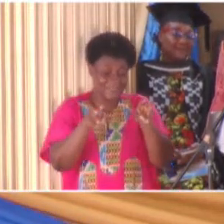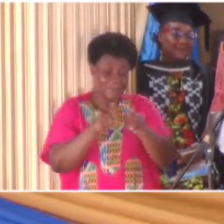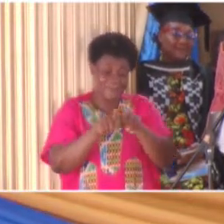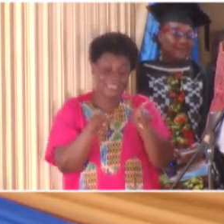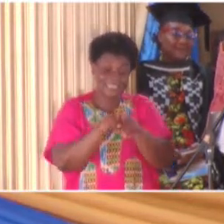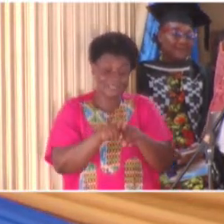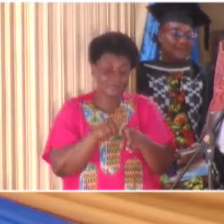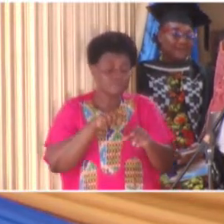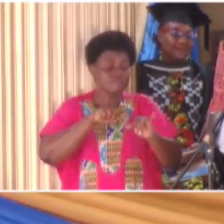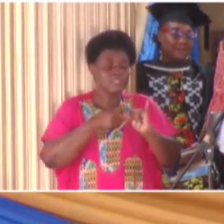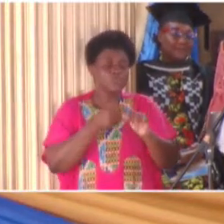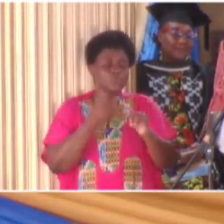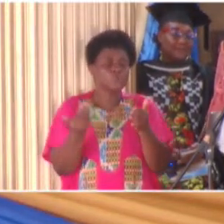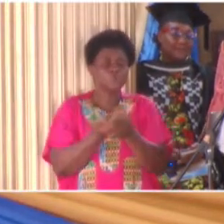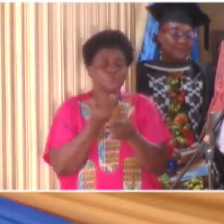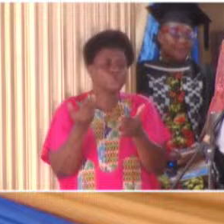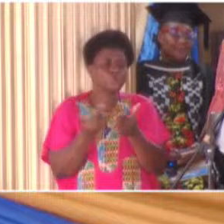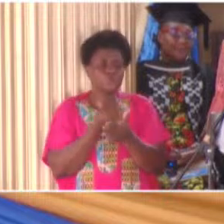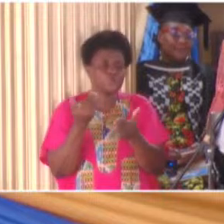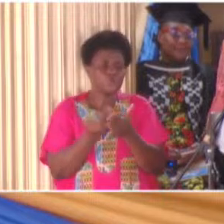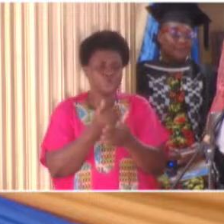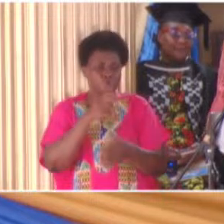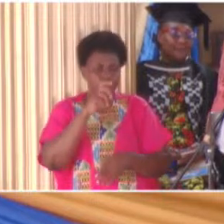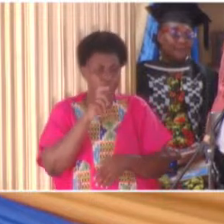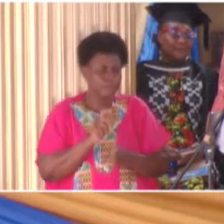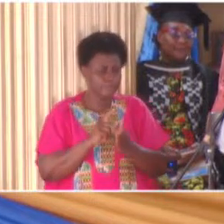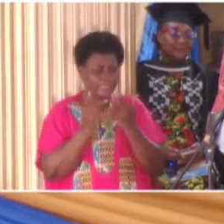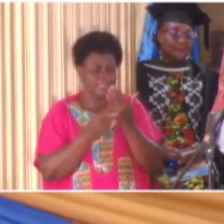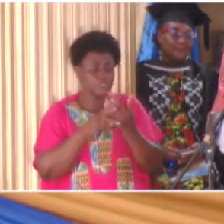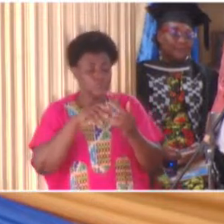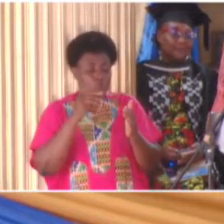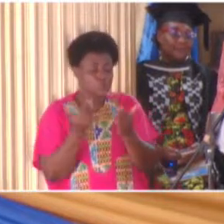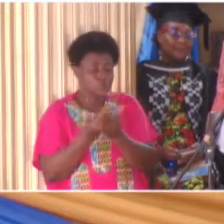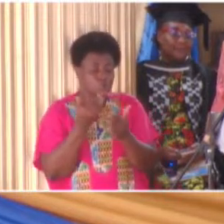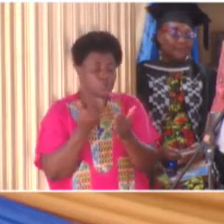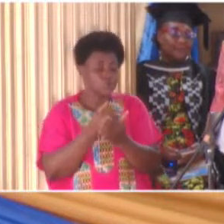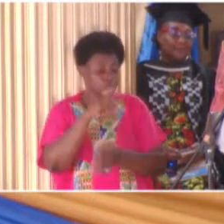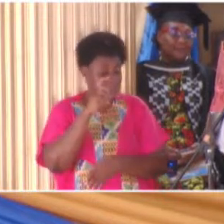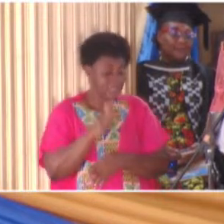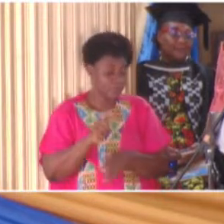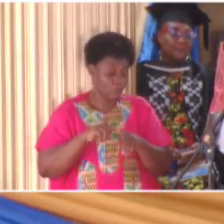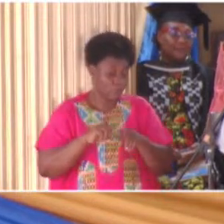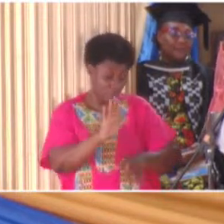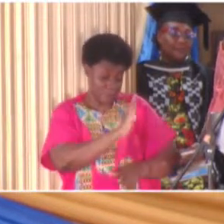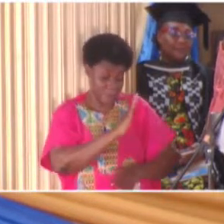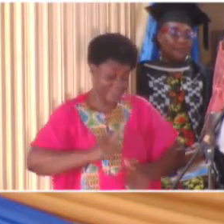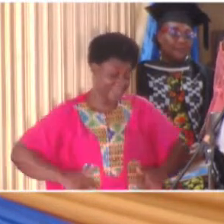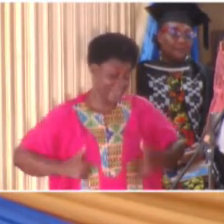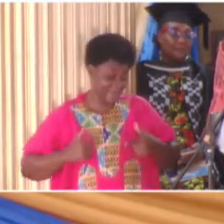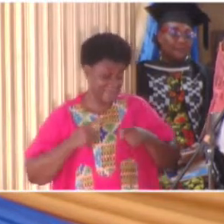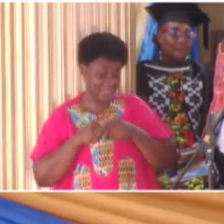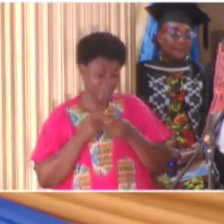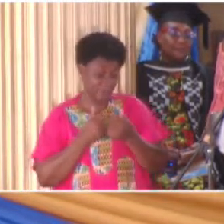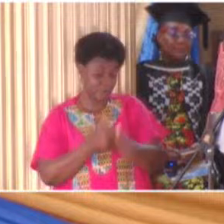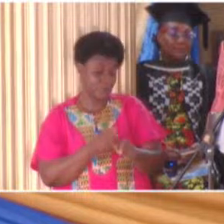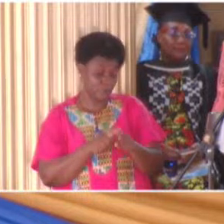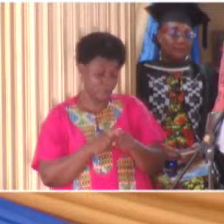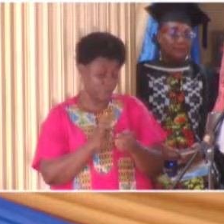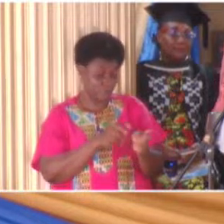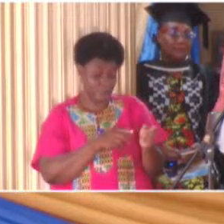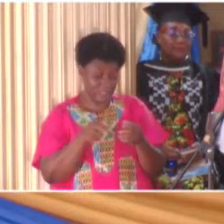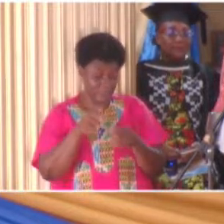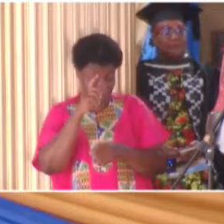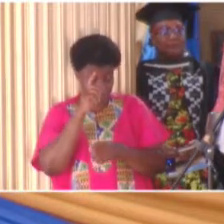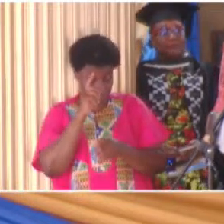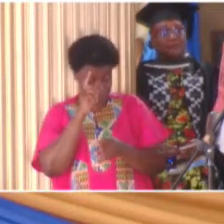the beginning of a new chapter of your lives as you embark on your respective careers. I remember